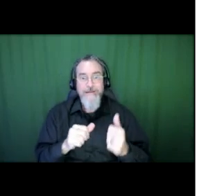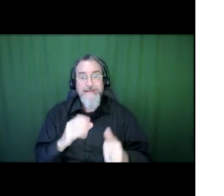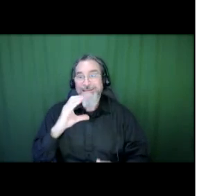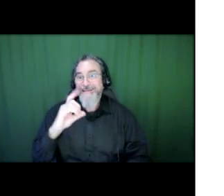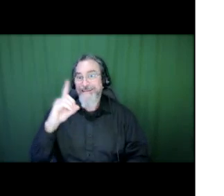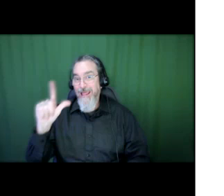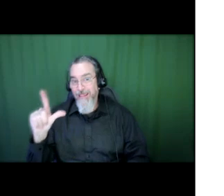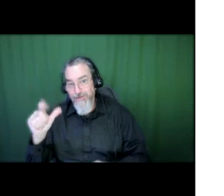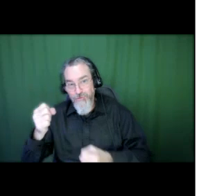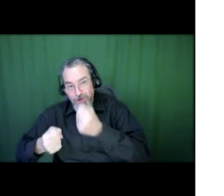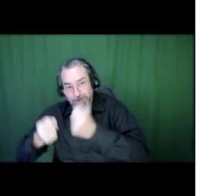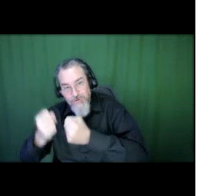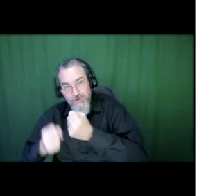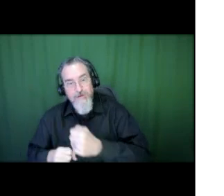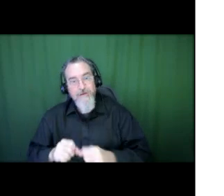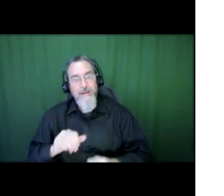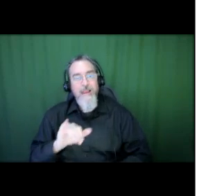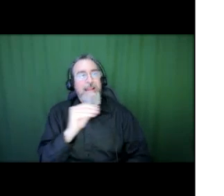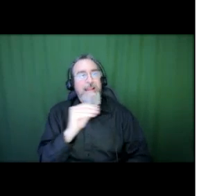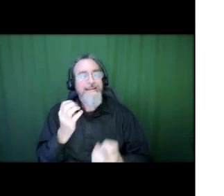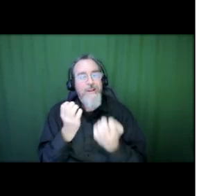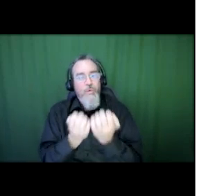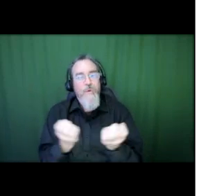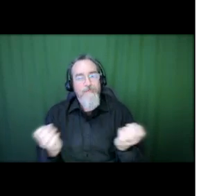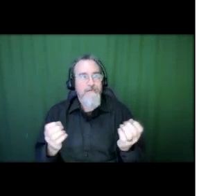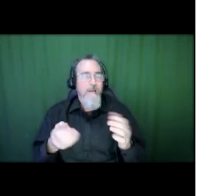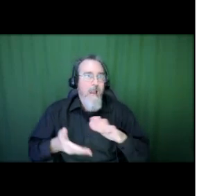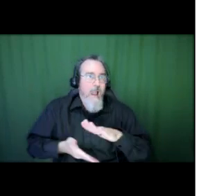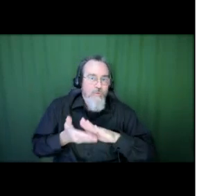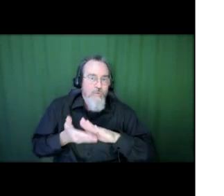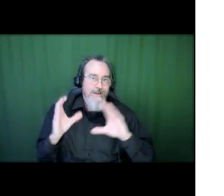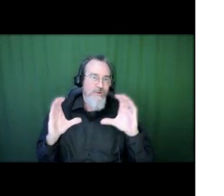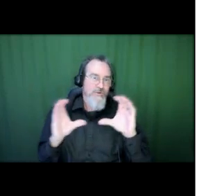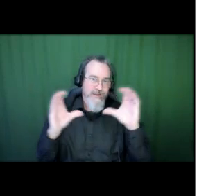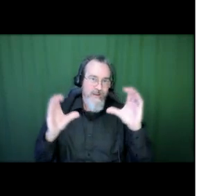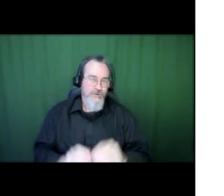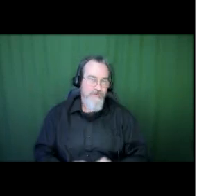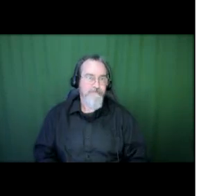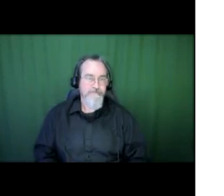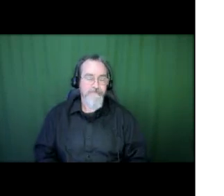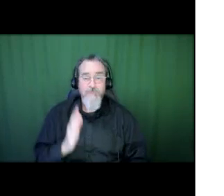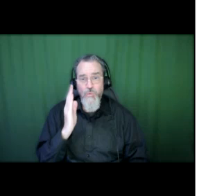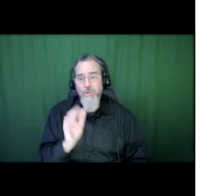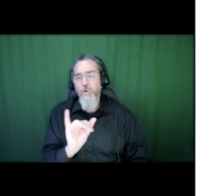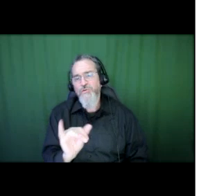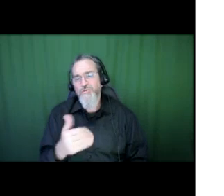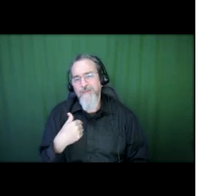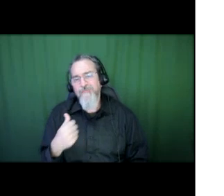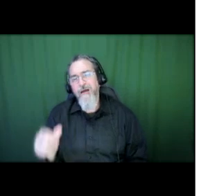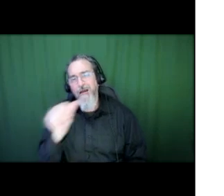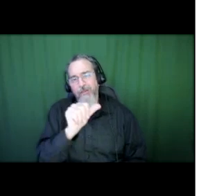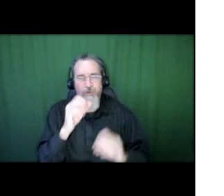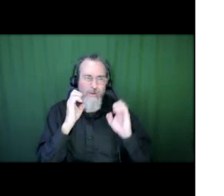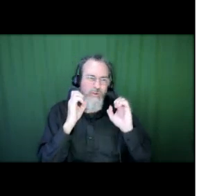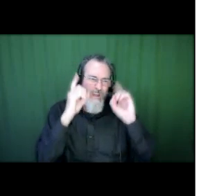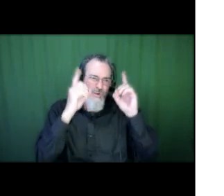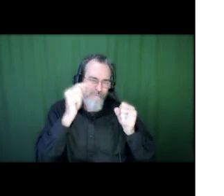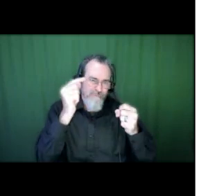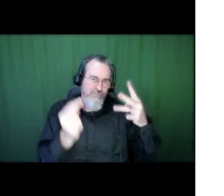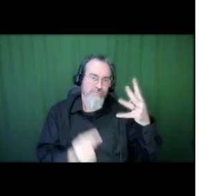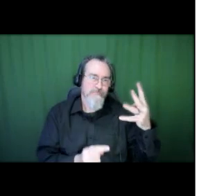wraparound services will include financial services, education, literacy, and a variety of other things. We'll